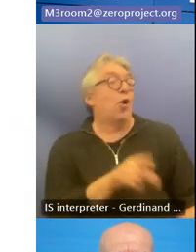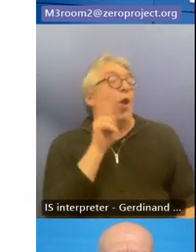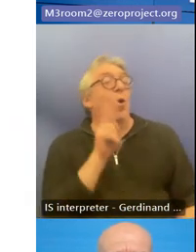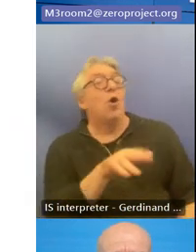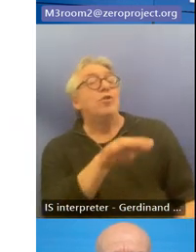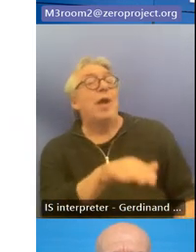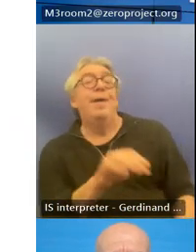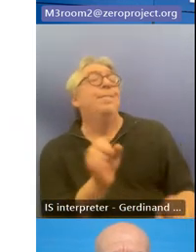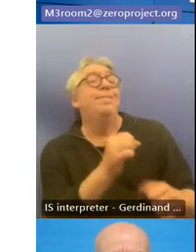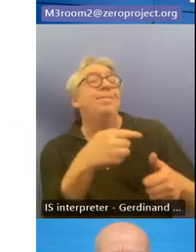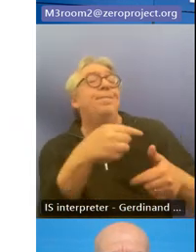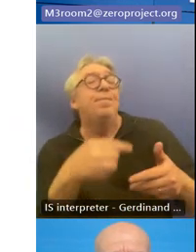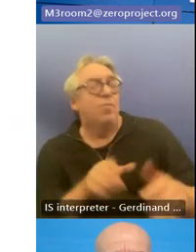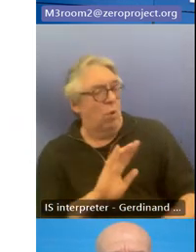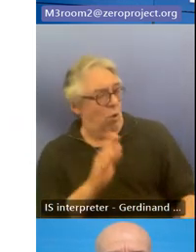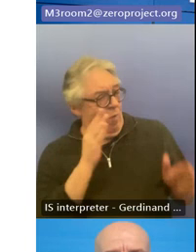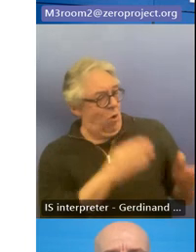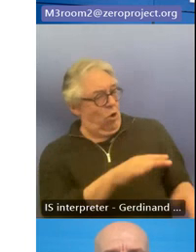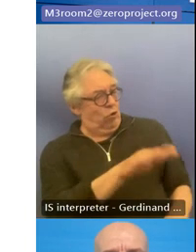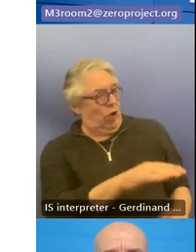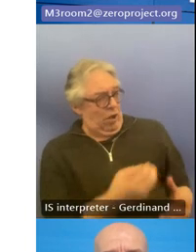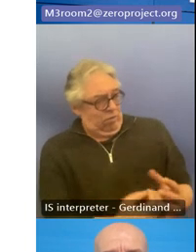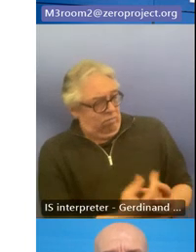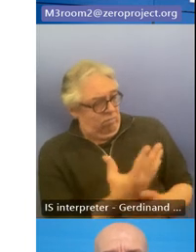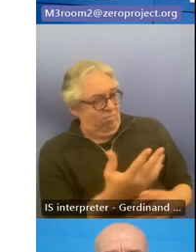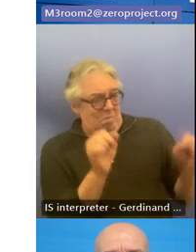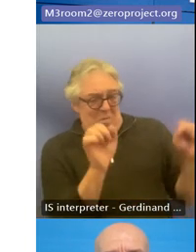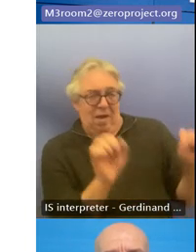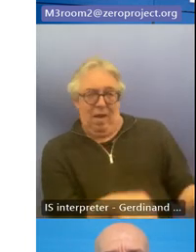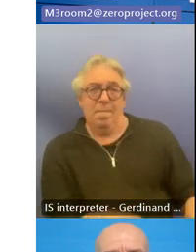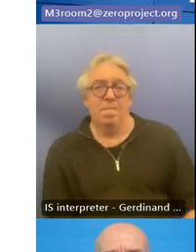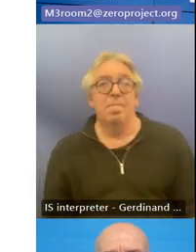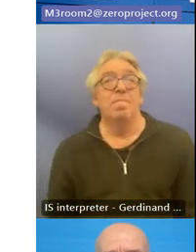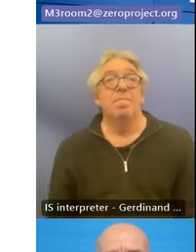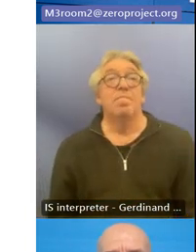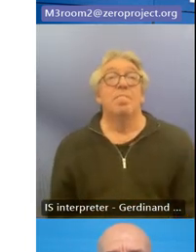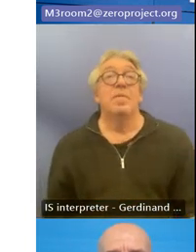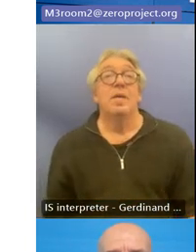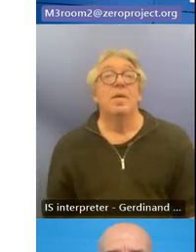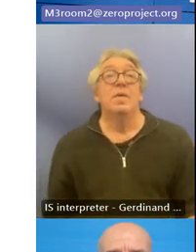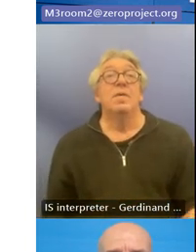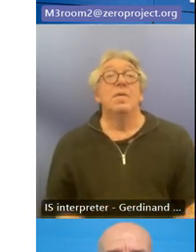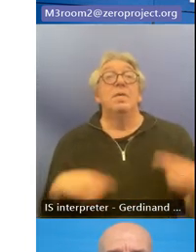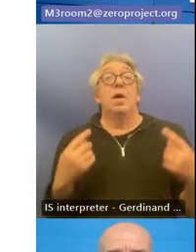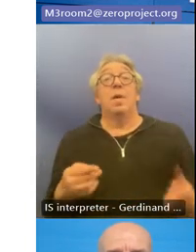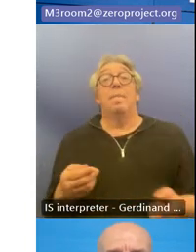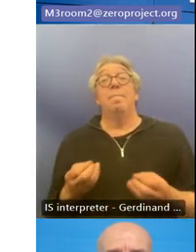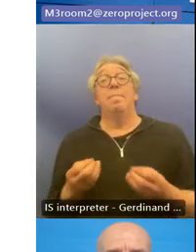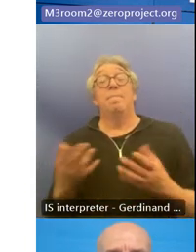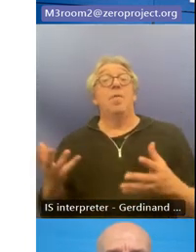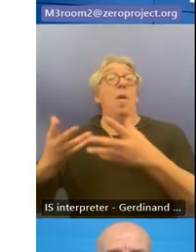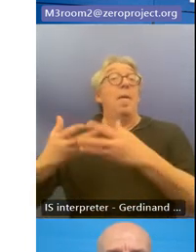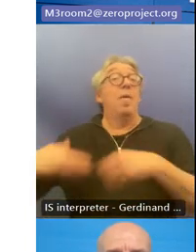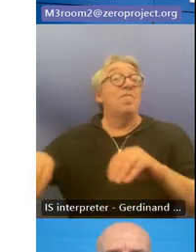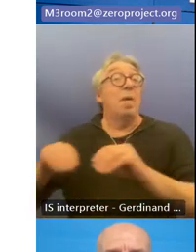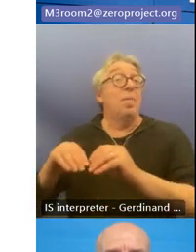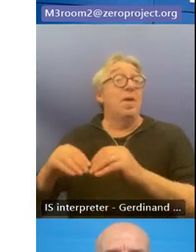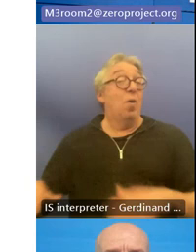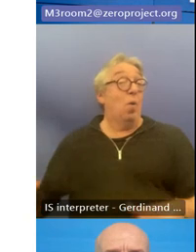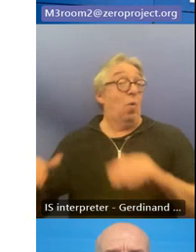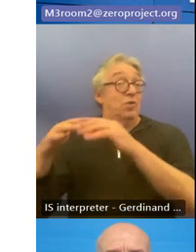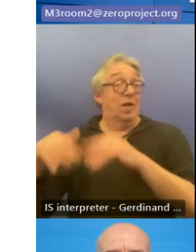And in parent empowerment, as far as organization, has been established by parents' efforts, so it continues